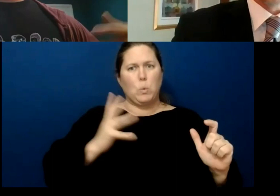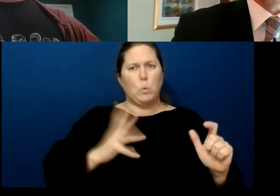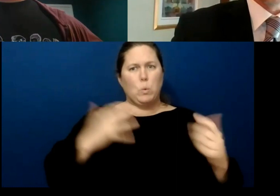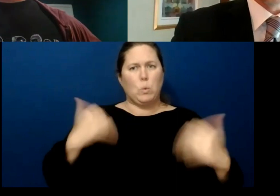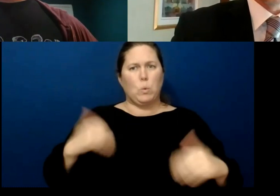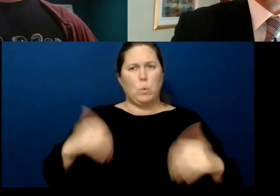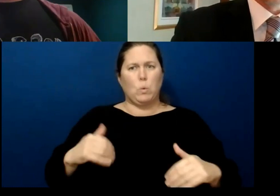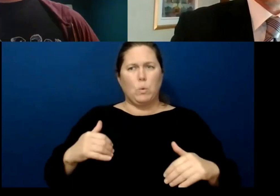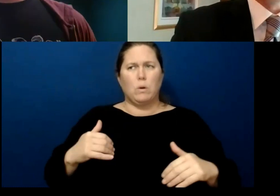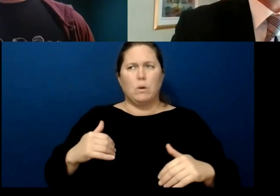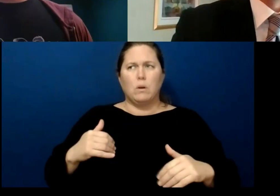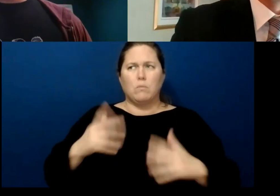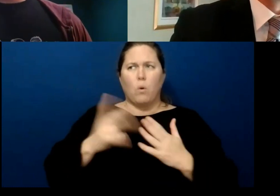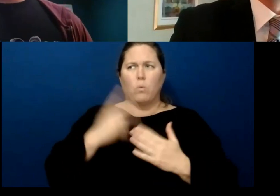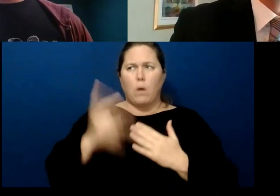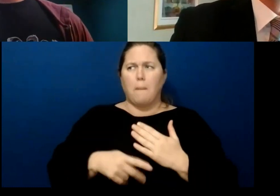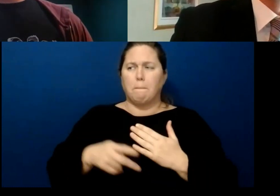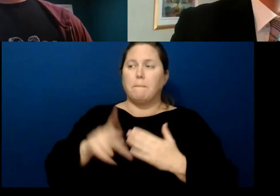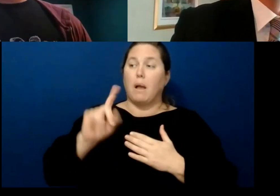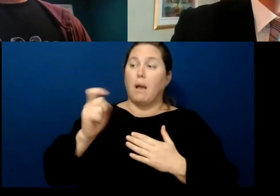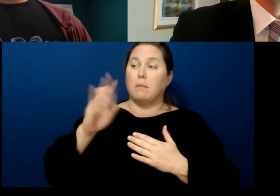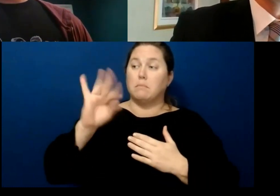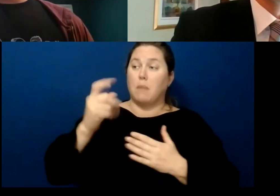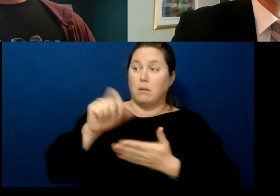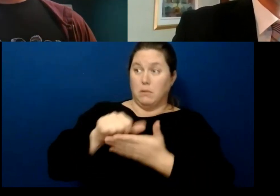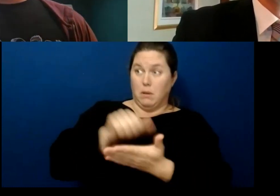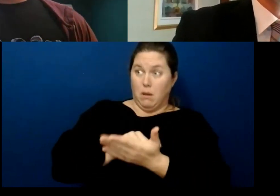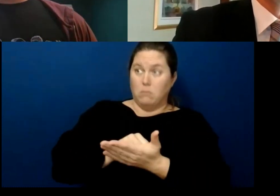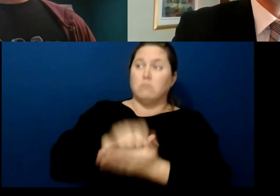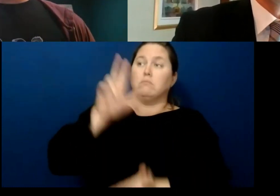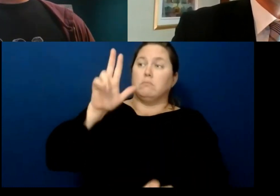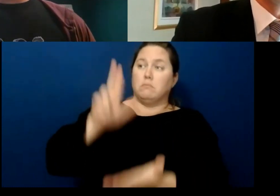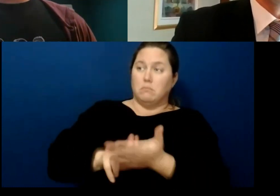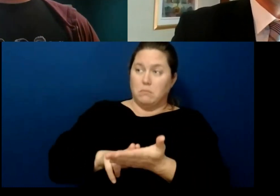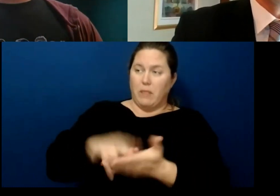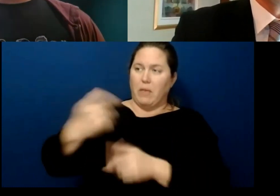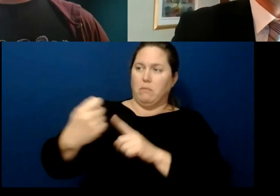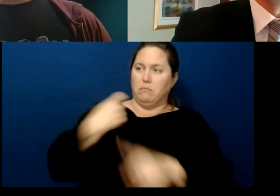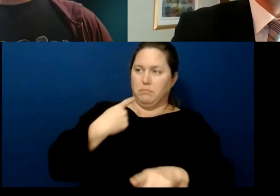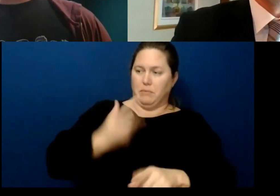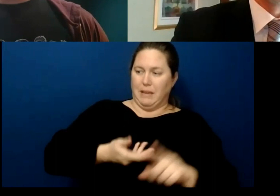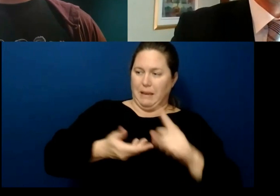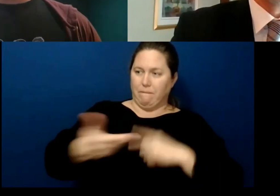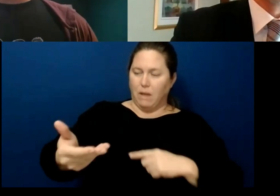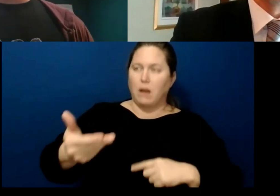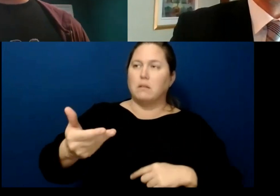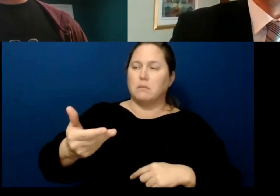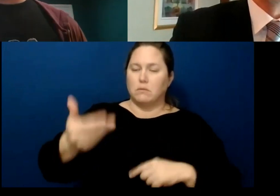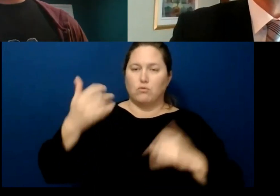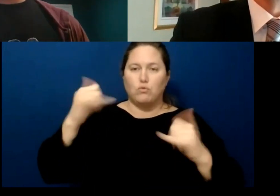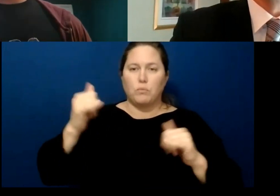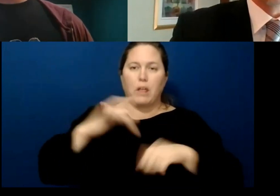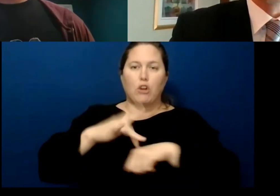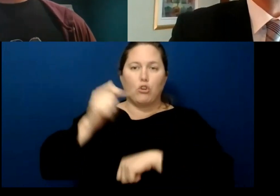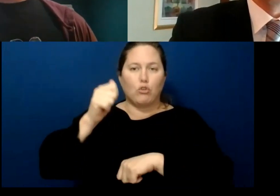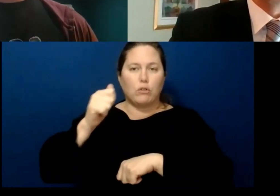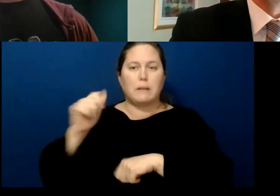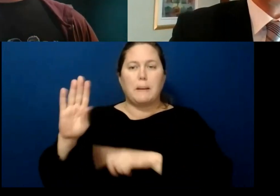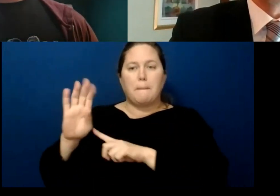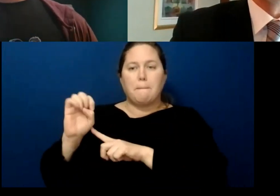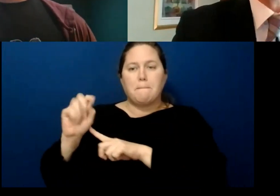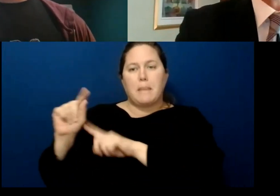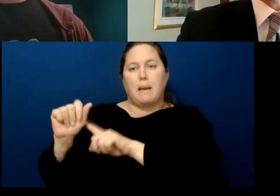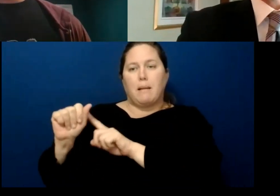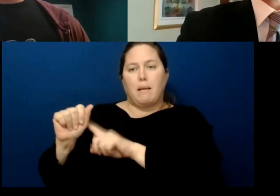account, you can sign up to be in it. And they will send you invites to play early betas and whatnot of games that they have coming